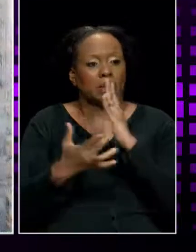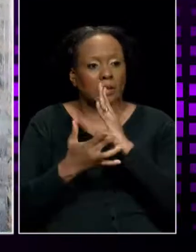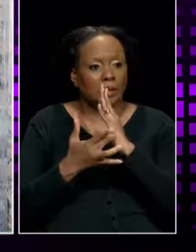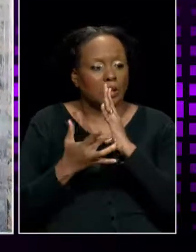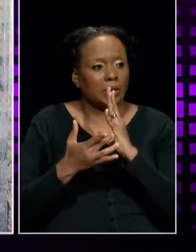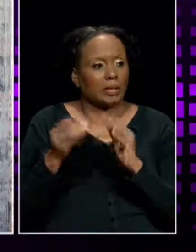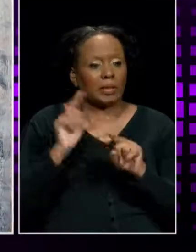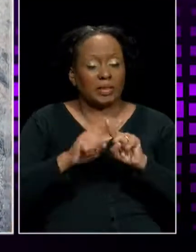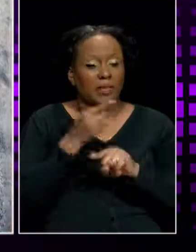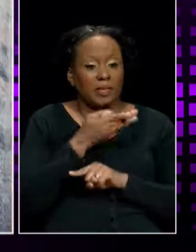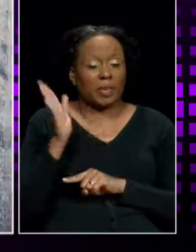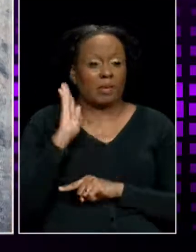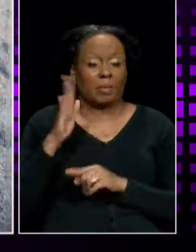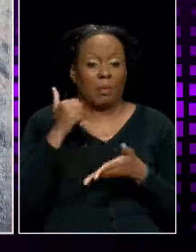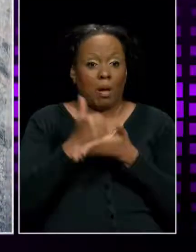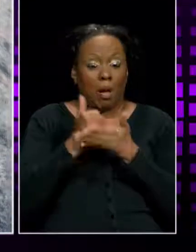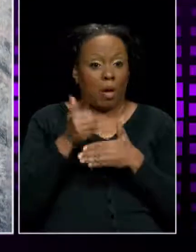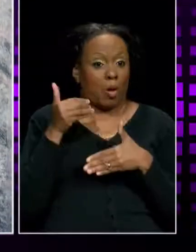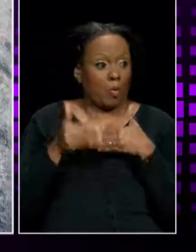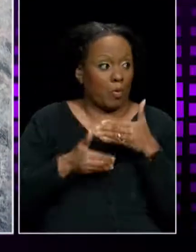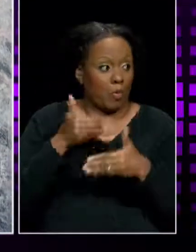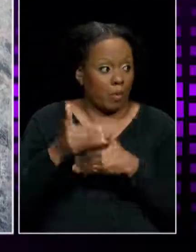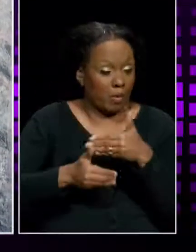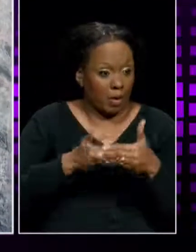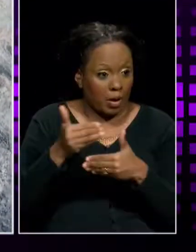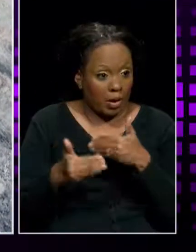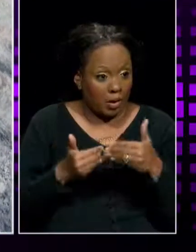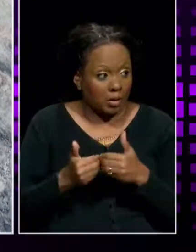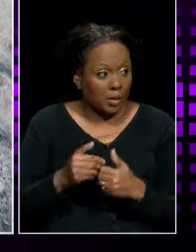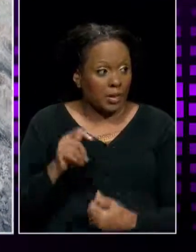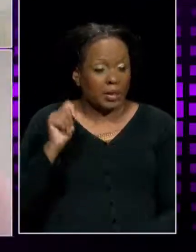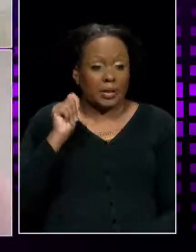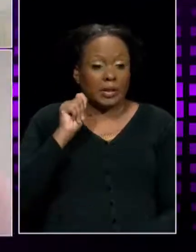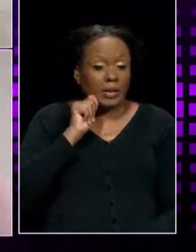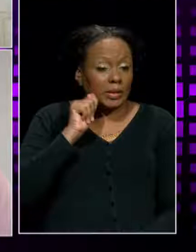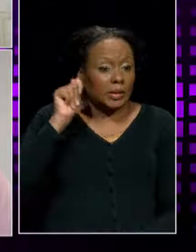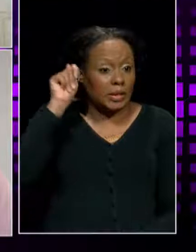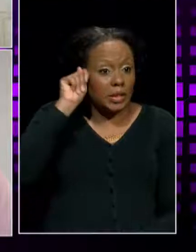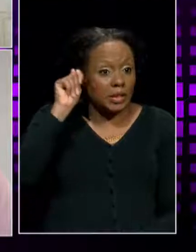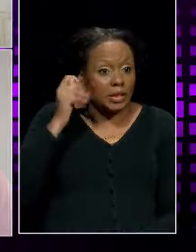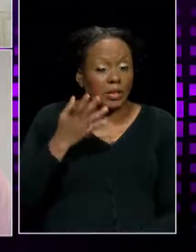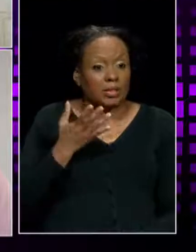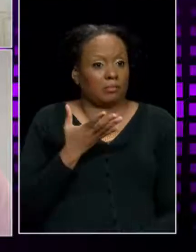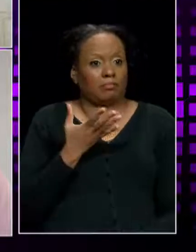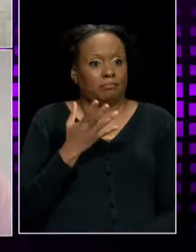help them progress from being an adolescent to an adult.